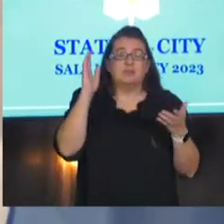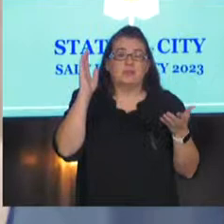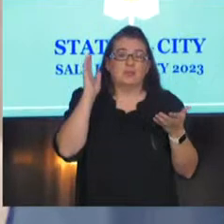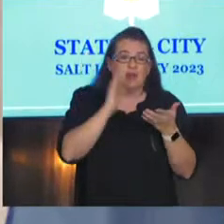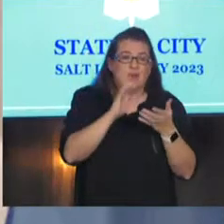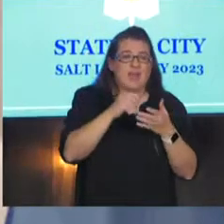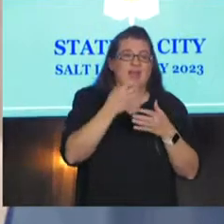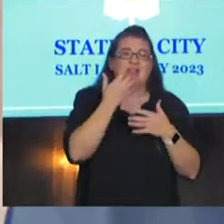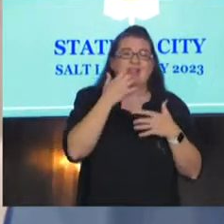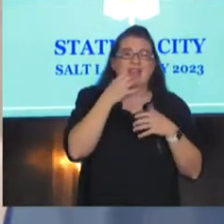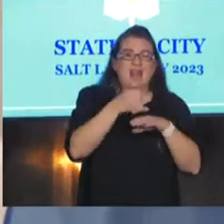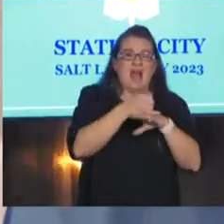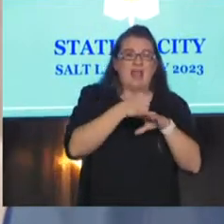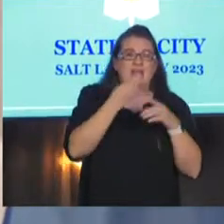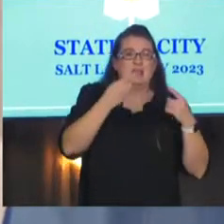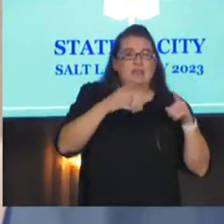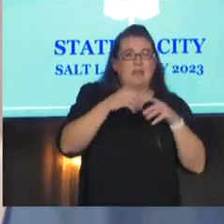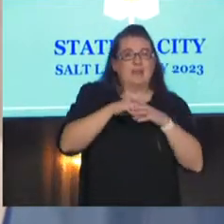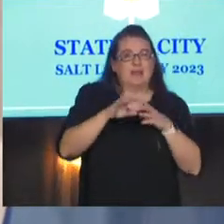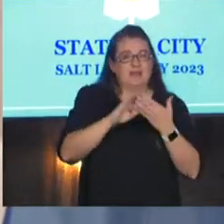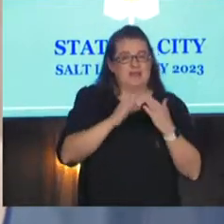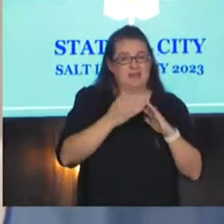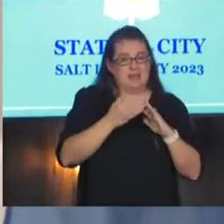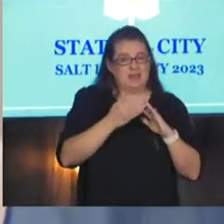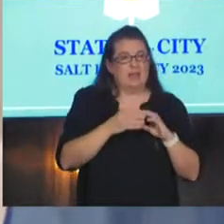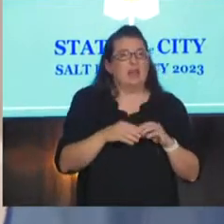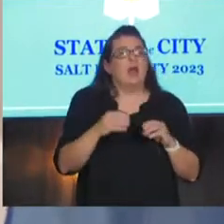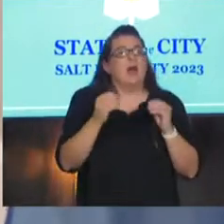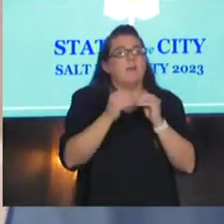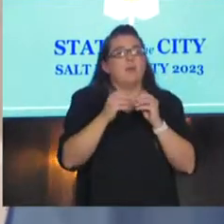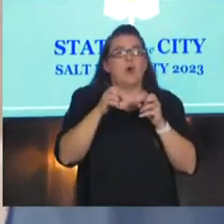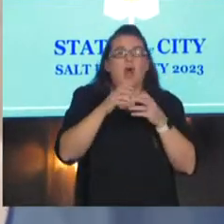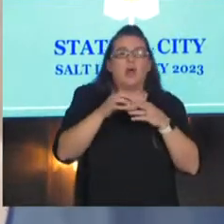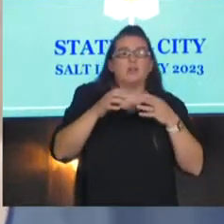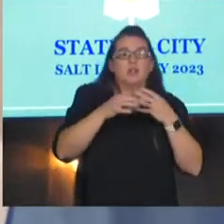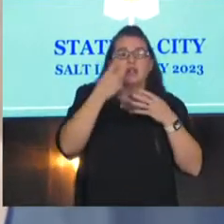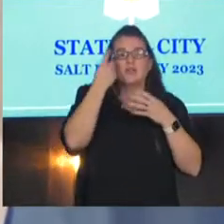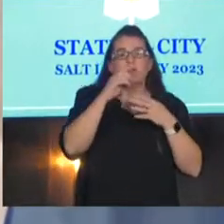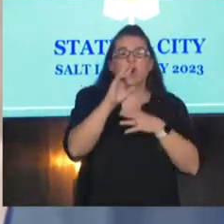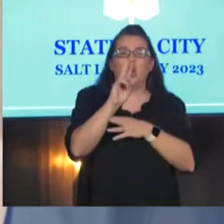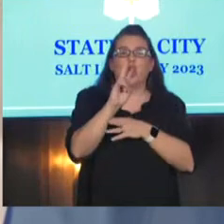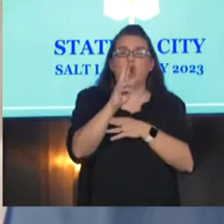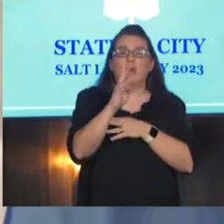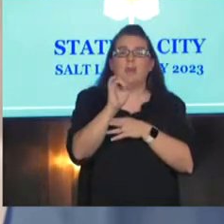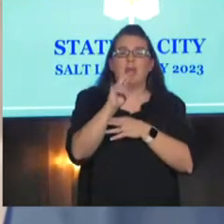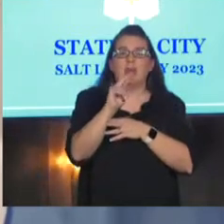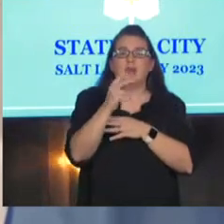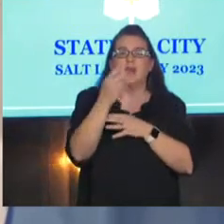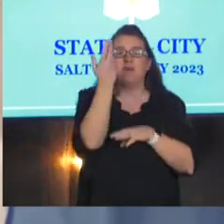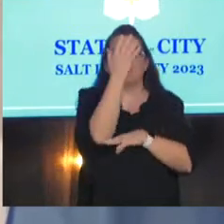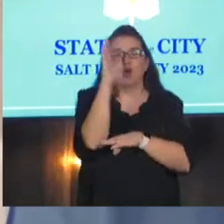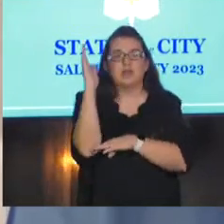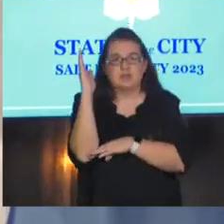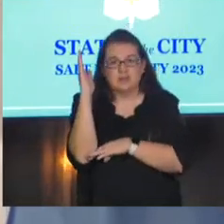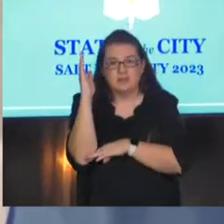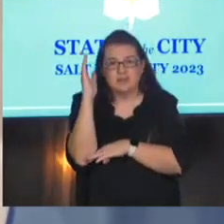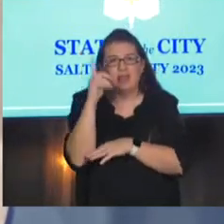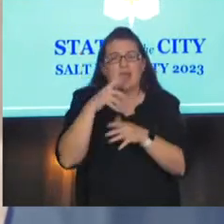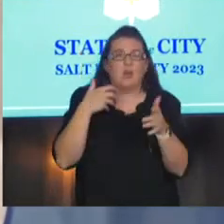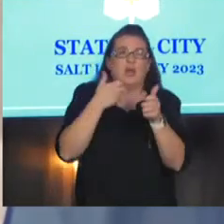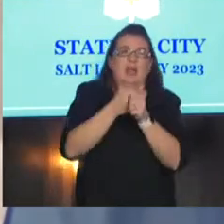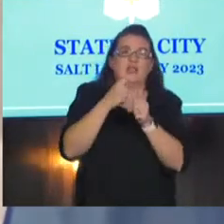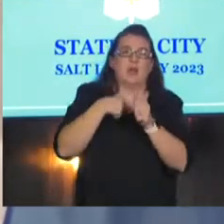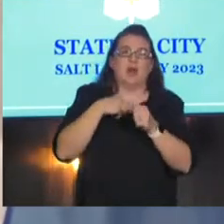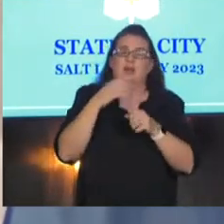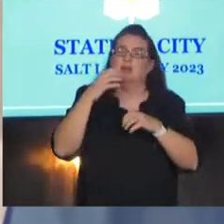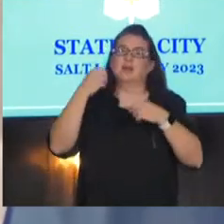in the city. A future with a denser urban forest that catches up on decades of ecological neglect on our west